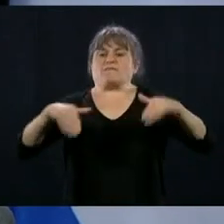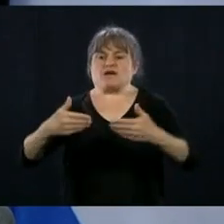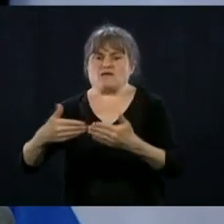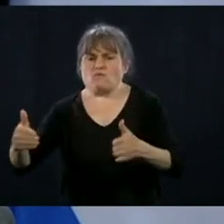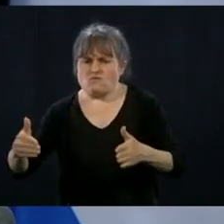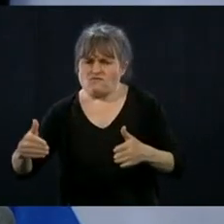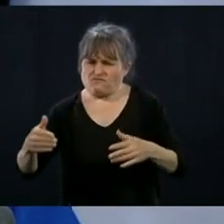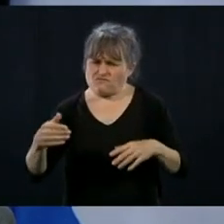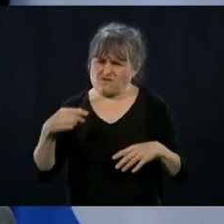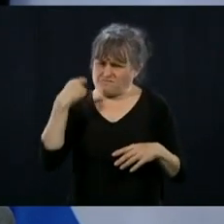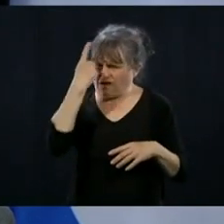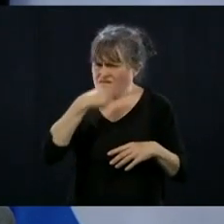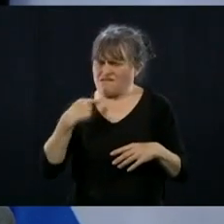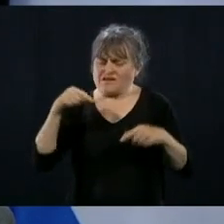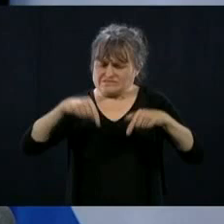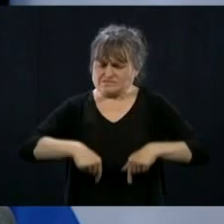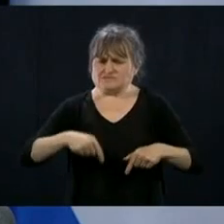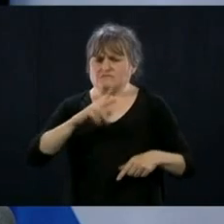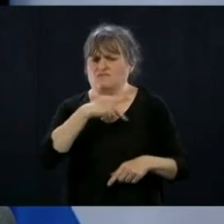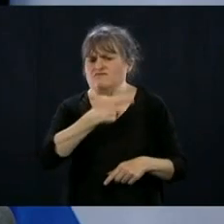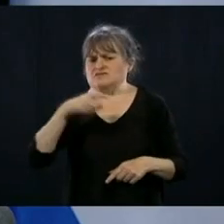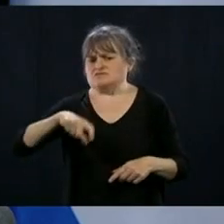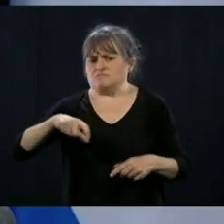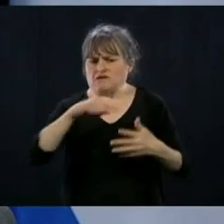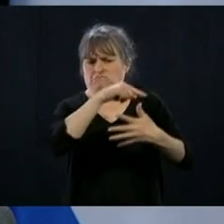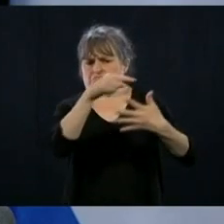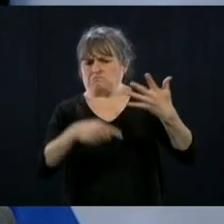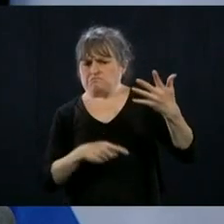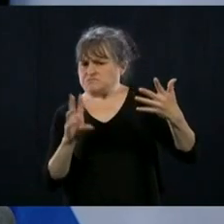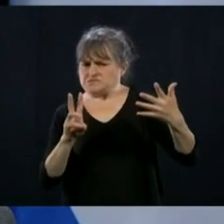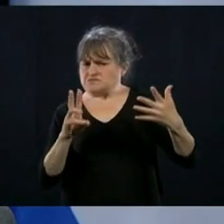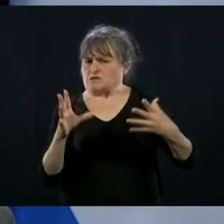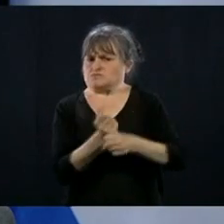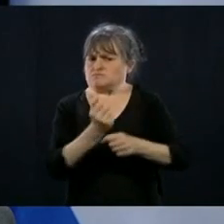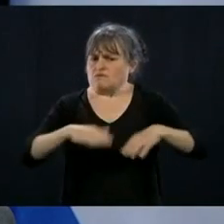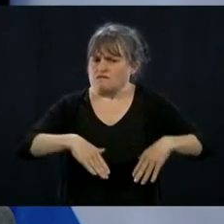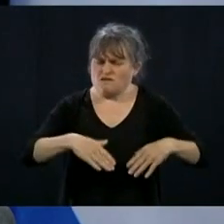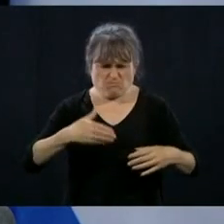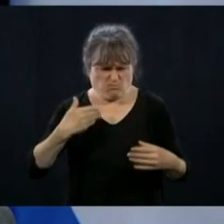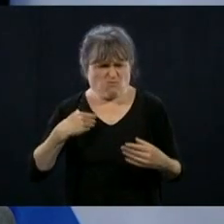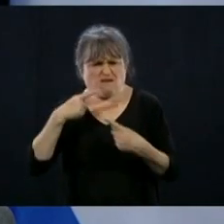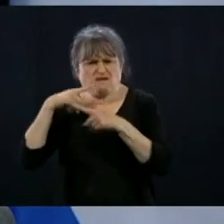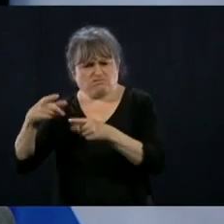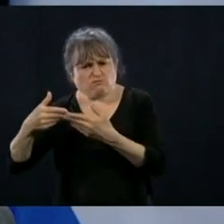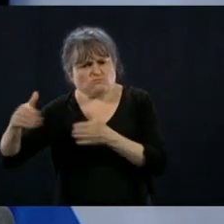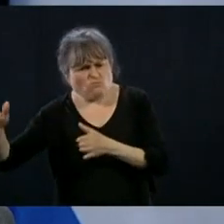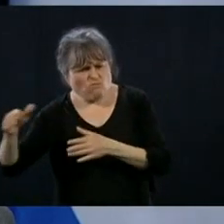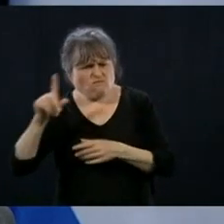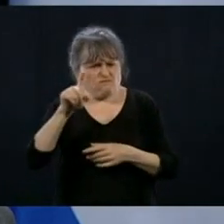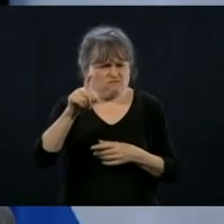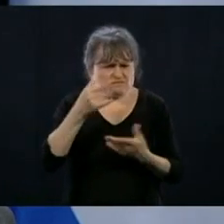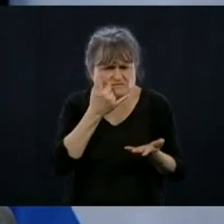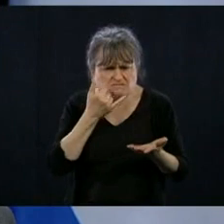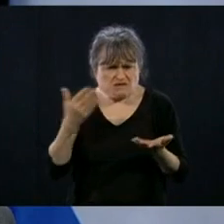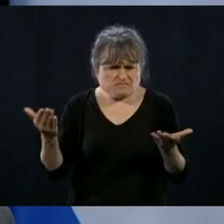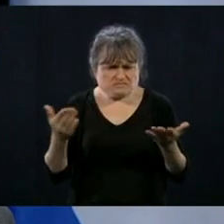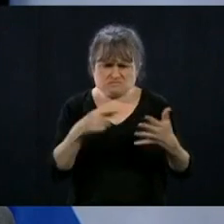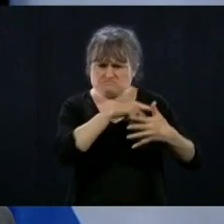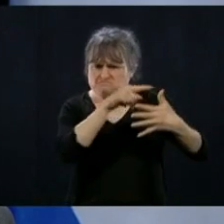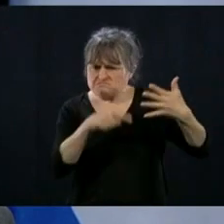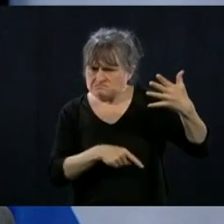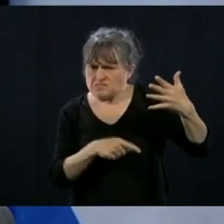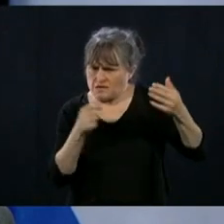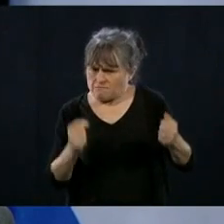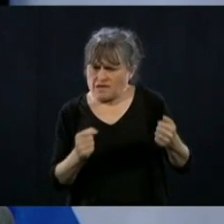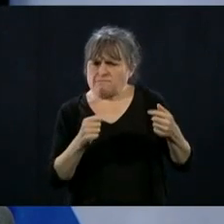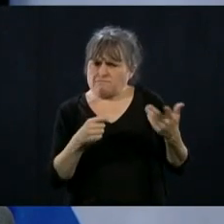in a few days, the testing strategy, but could we have an overview of what will be announced, what will be the strategy, and will